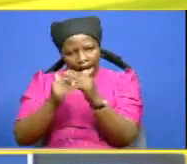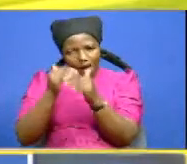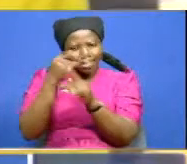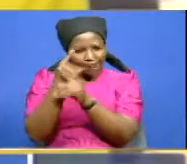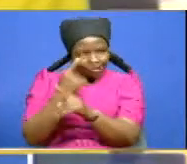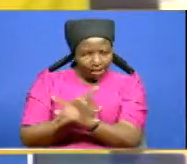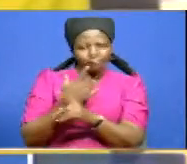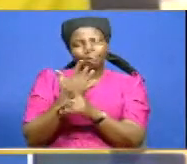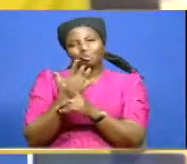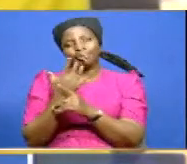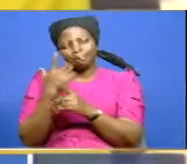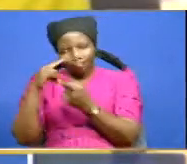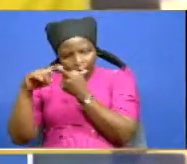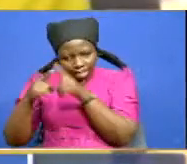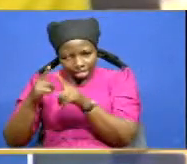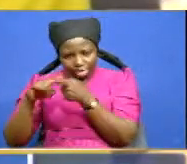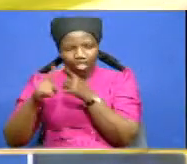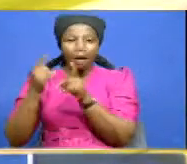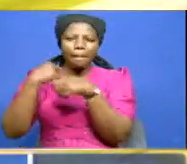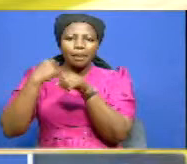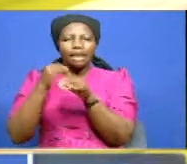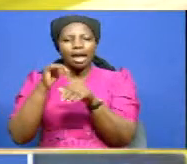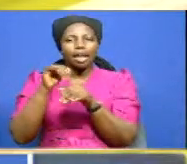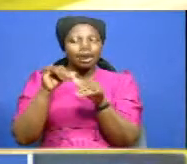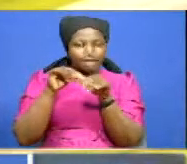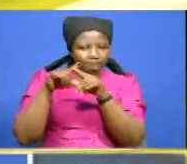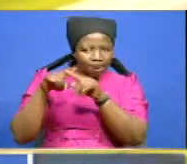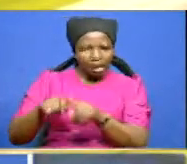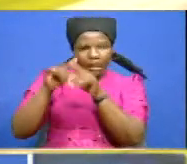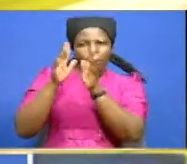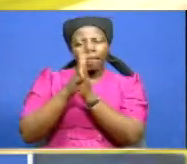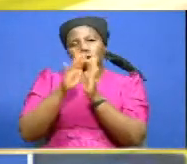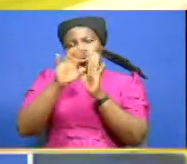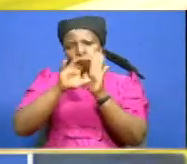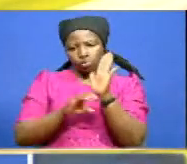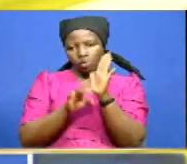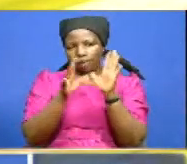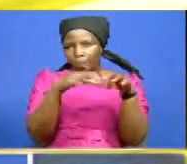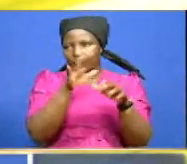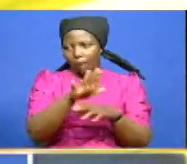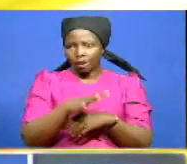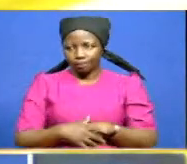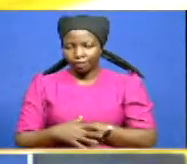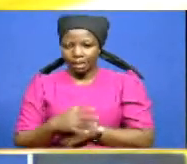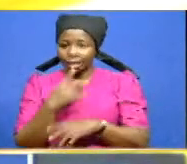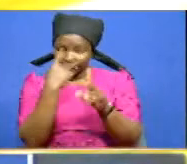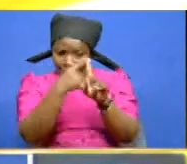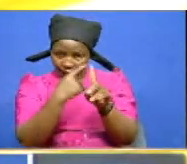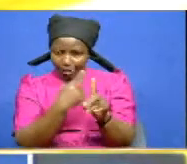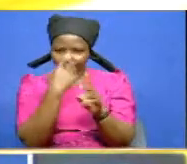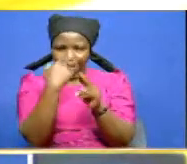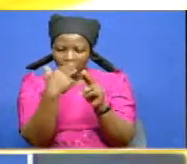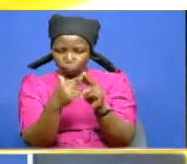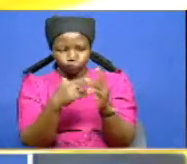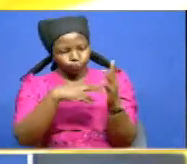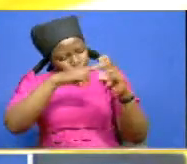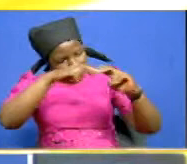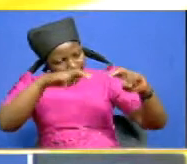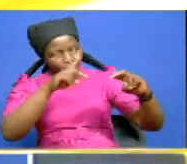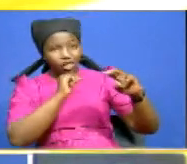in accordance to the party's constitution. Several names were considered, but the only person who met the above